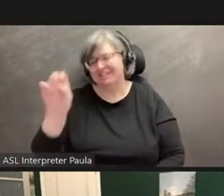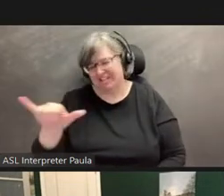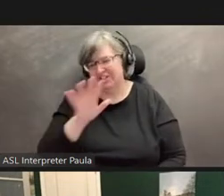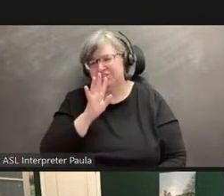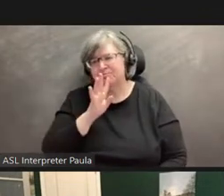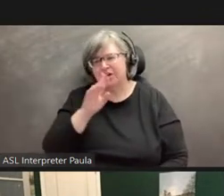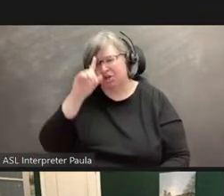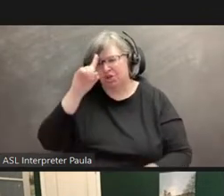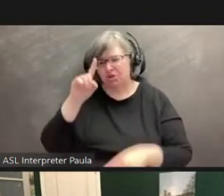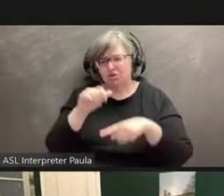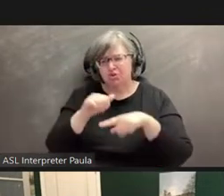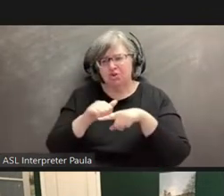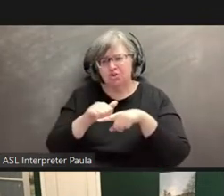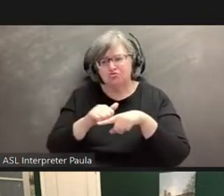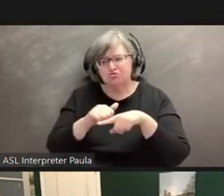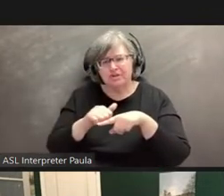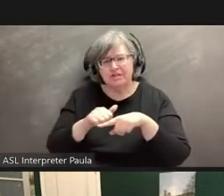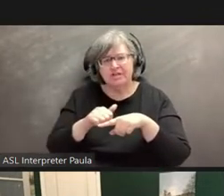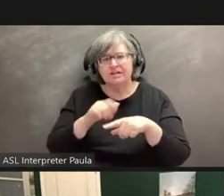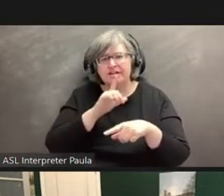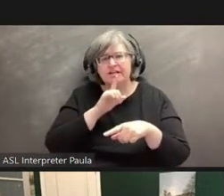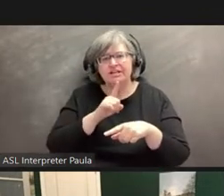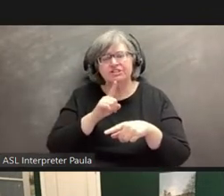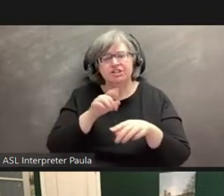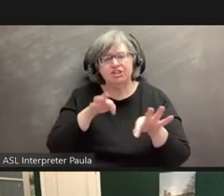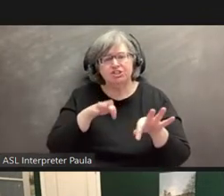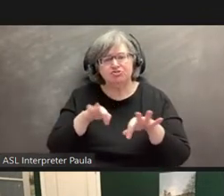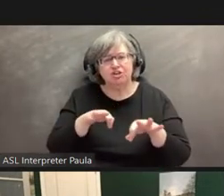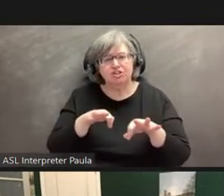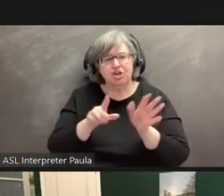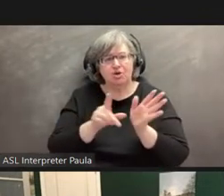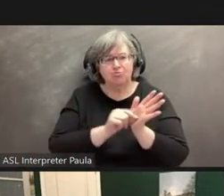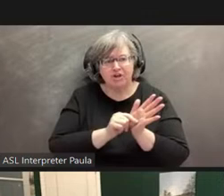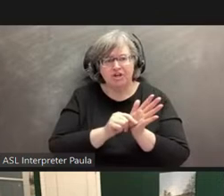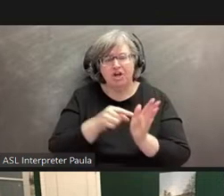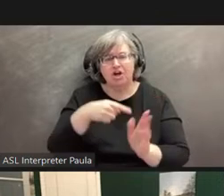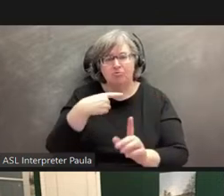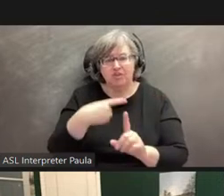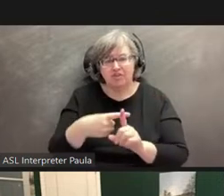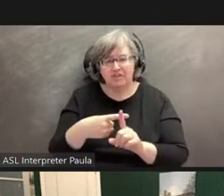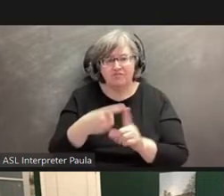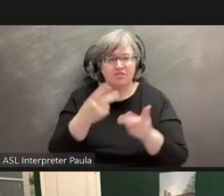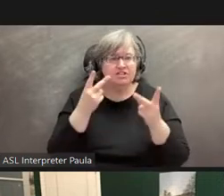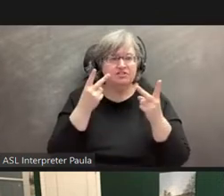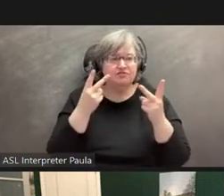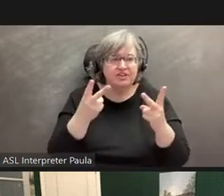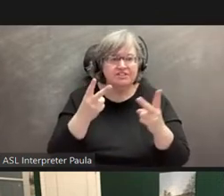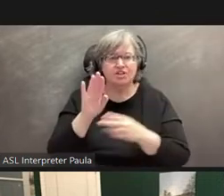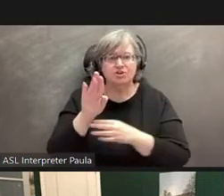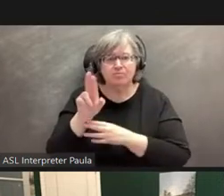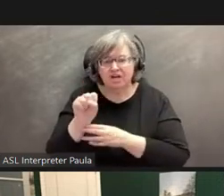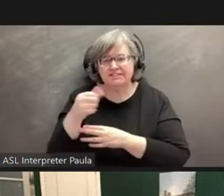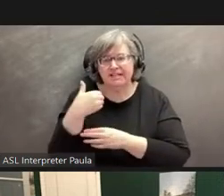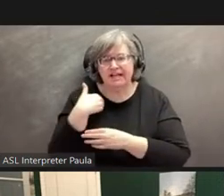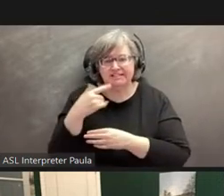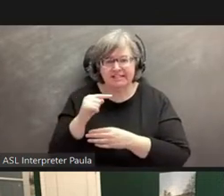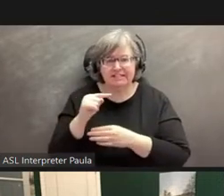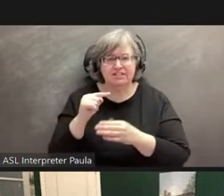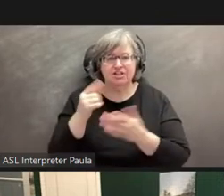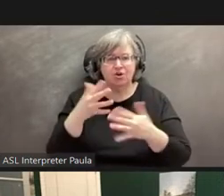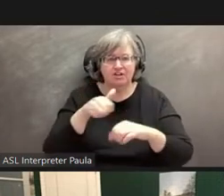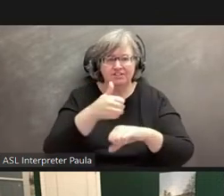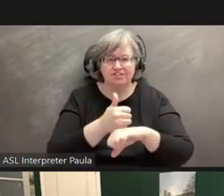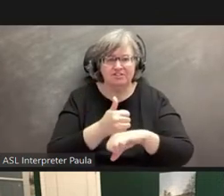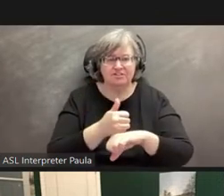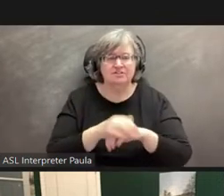training being instructions printed as well as the opportunity to maybe visit a bus that has it installed? Or is